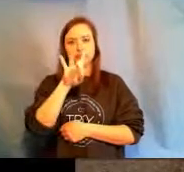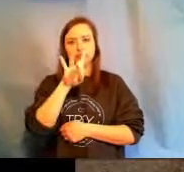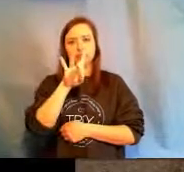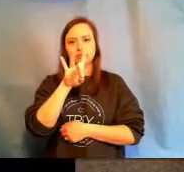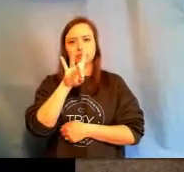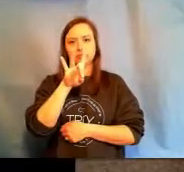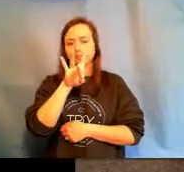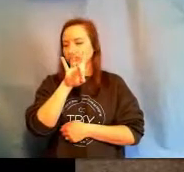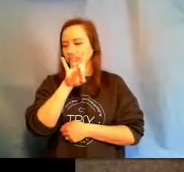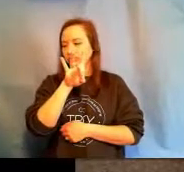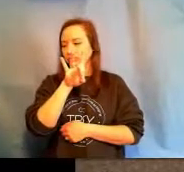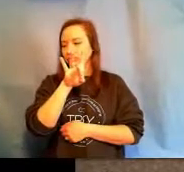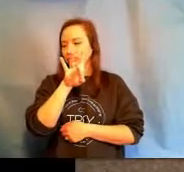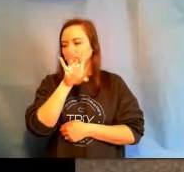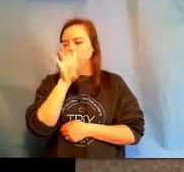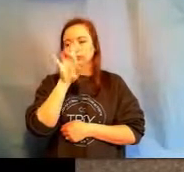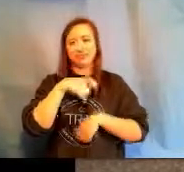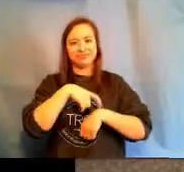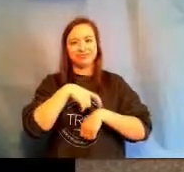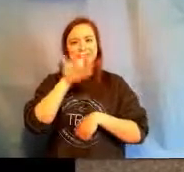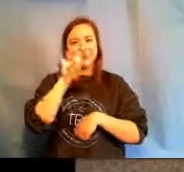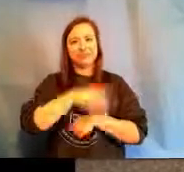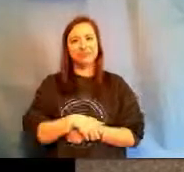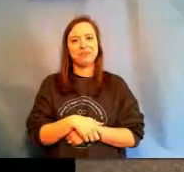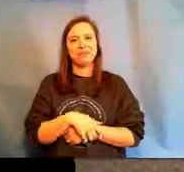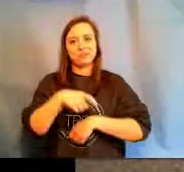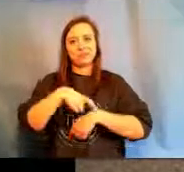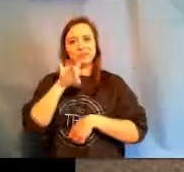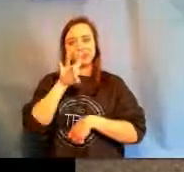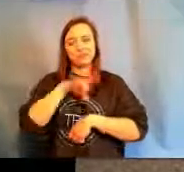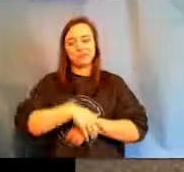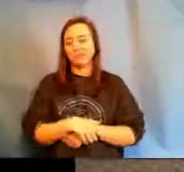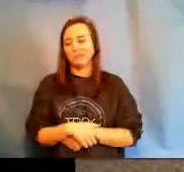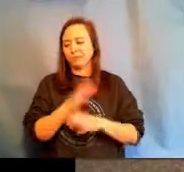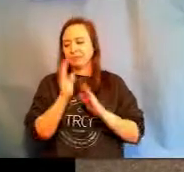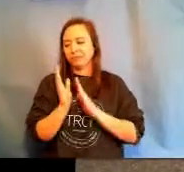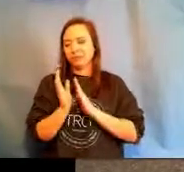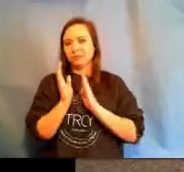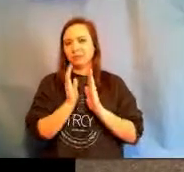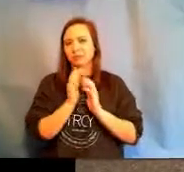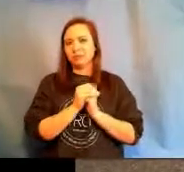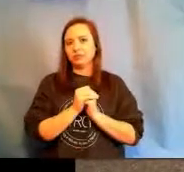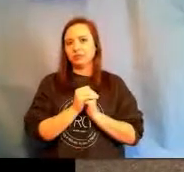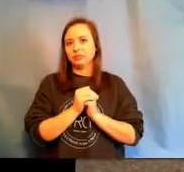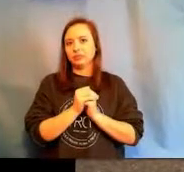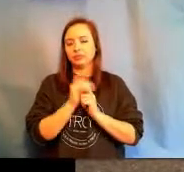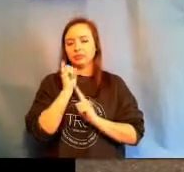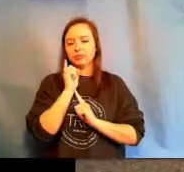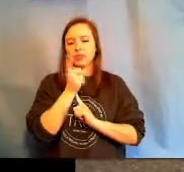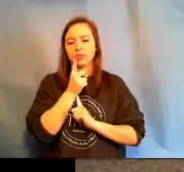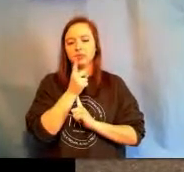is 8 o'clock. All right, let's look at the next one. Our minute hand